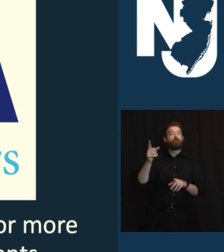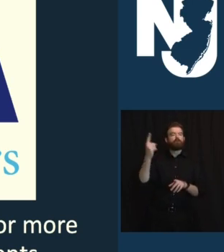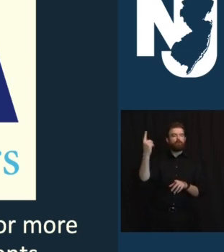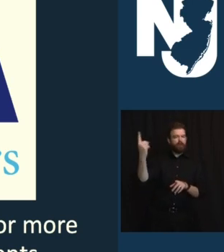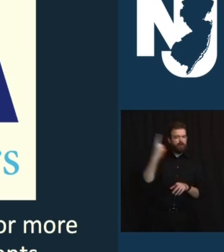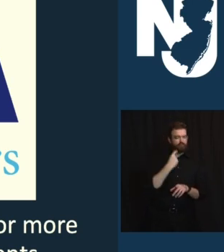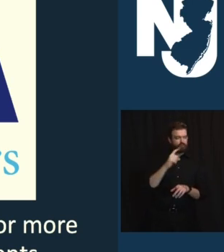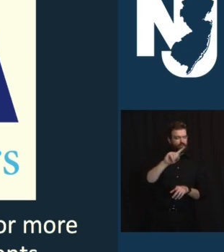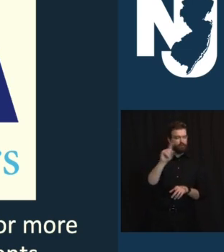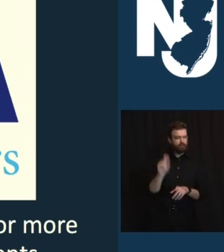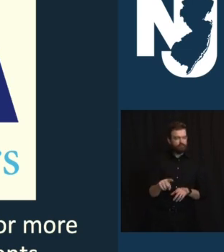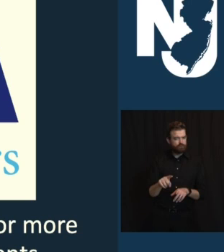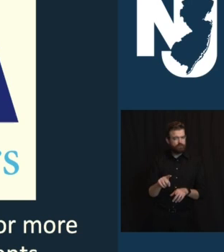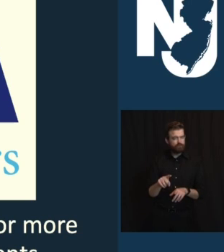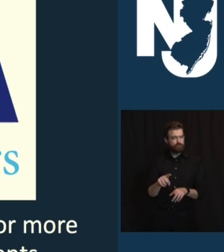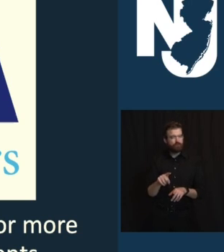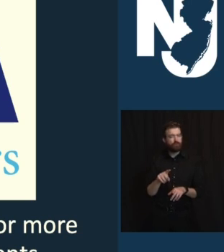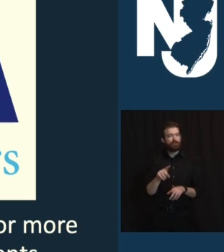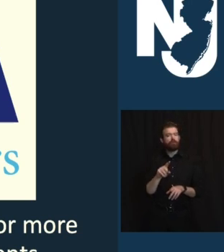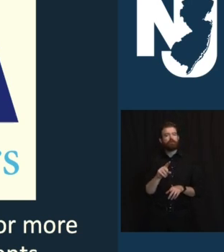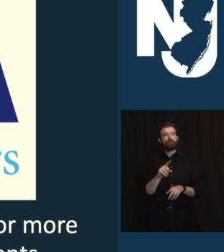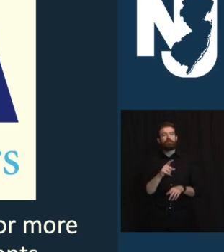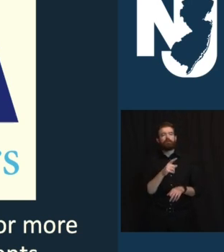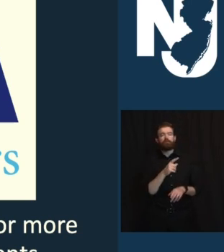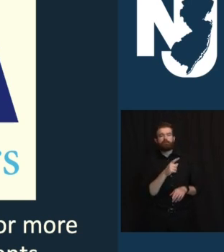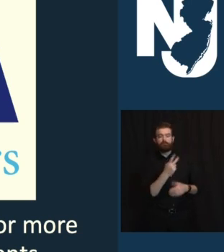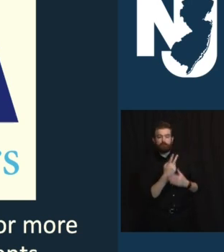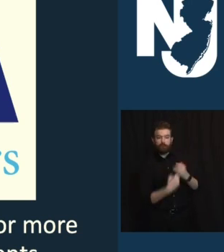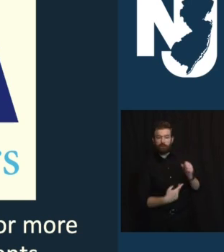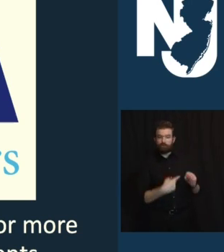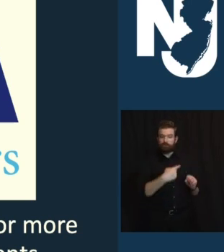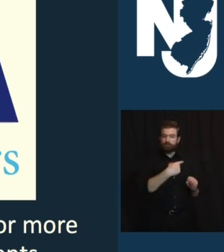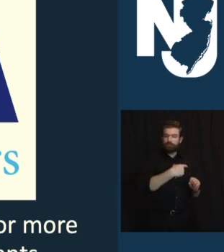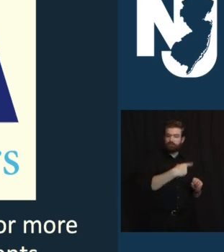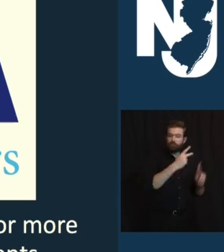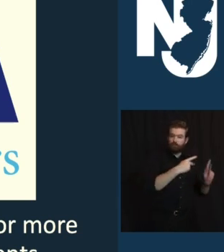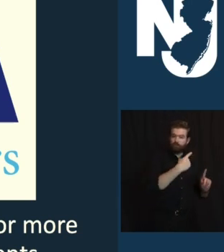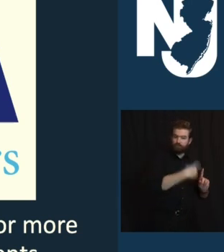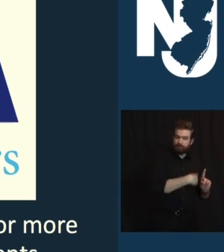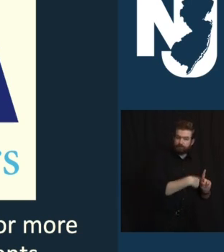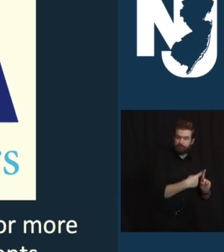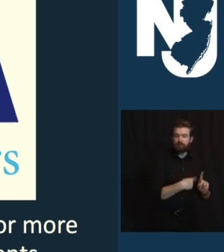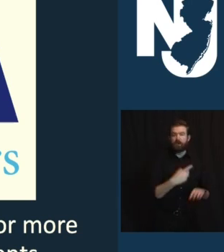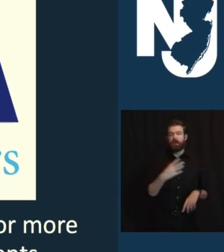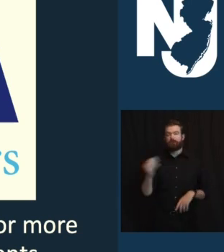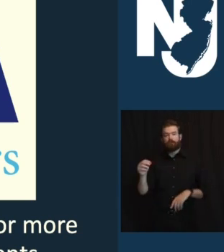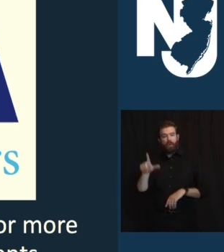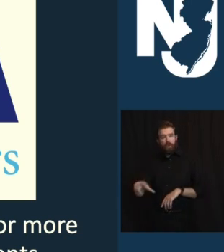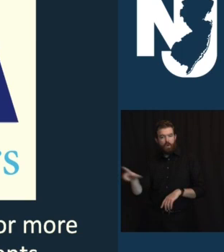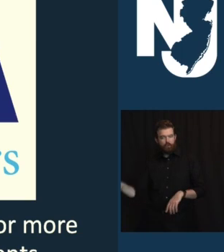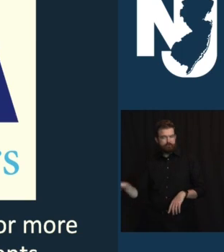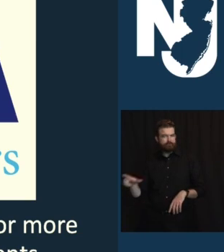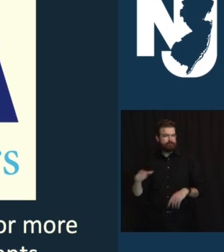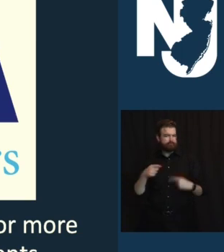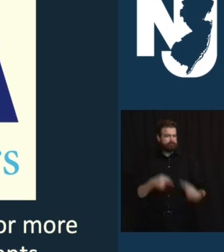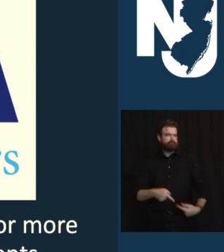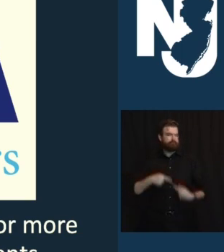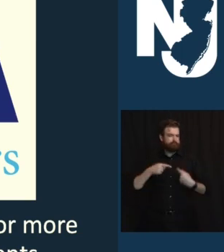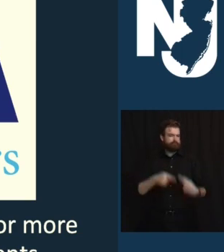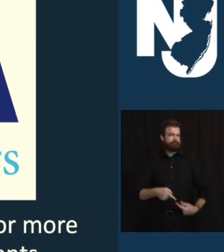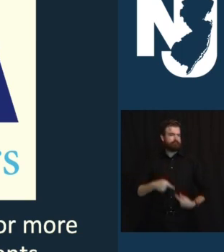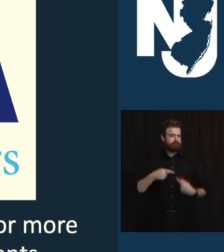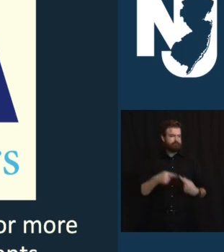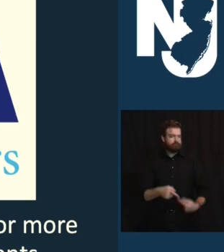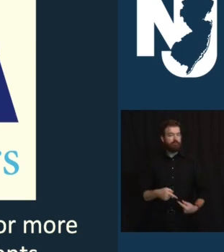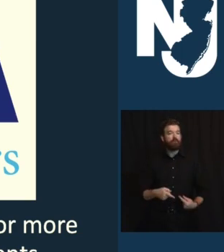There's pain on both sides here. So this is a reminder that the application period, again, for both tenants and landlords to apply for the